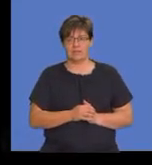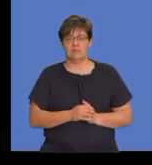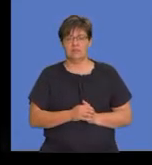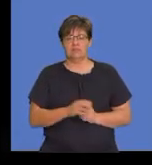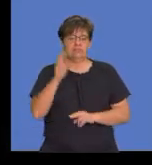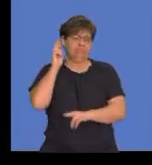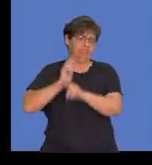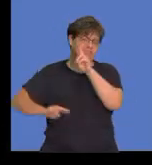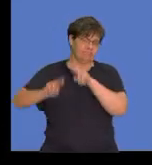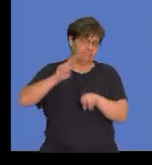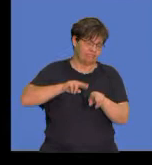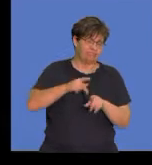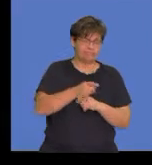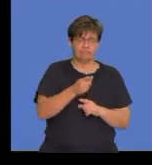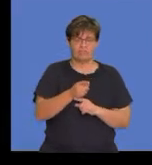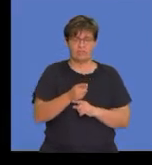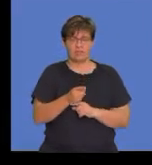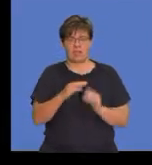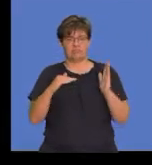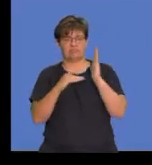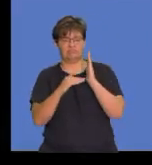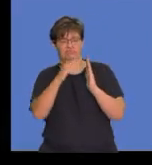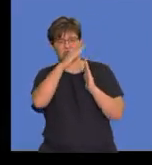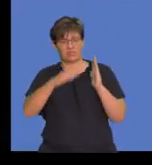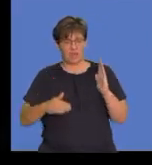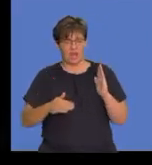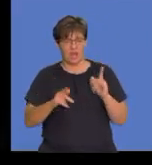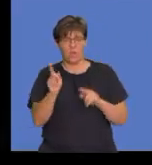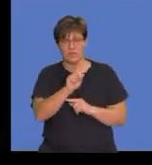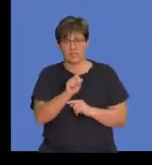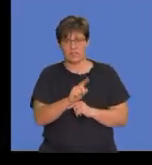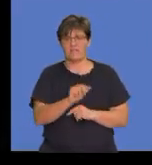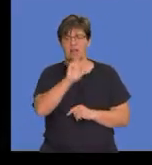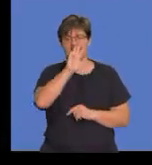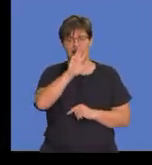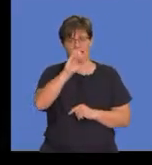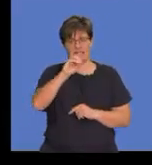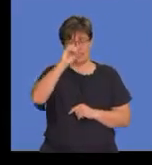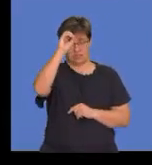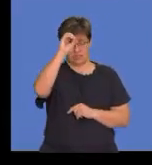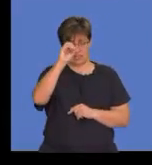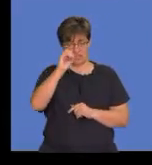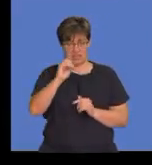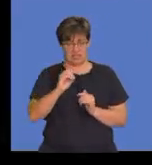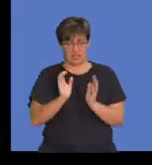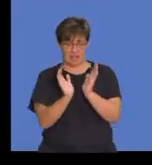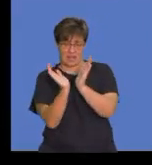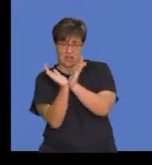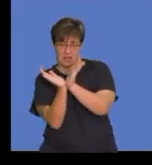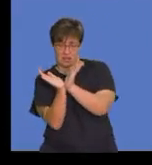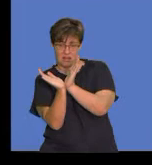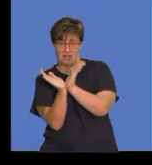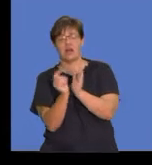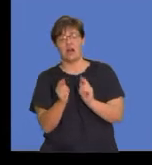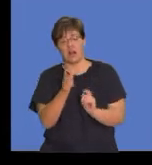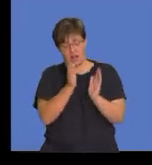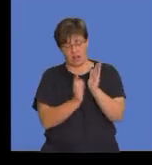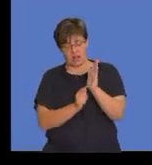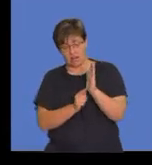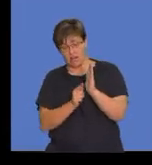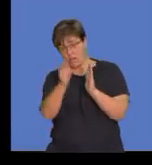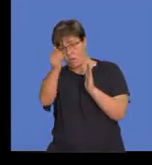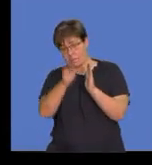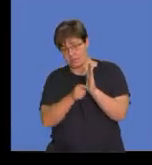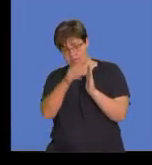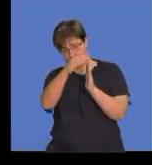Now, just a quick revision of what a right angle triangle is about. It has a 90 degrees. There's a side that is